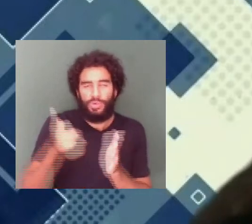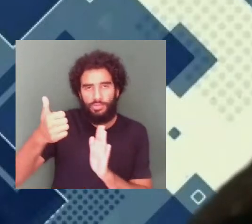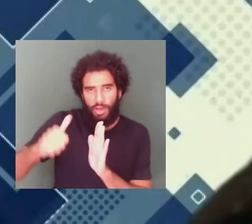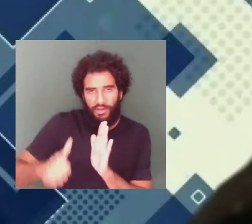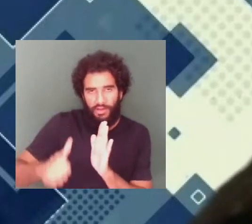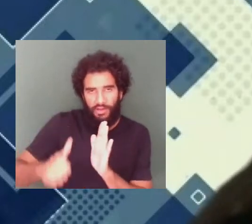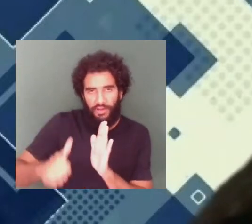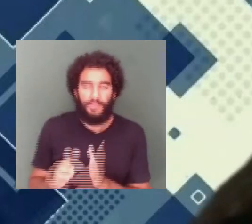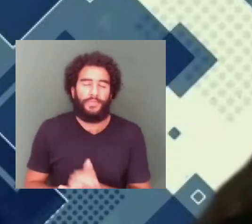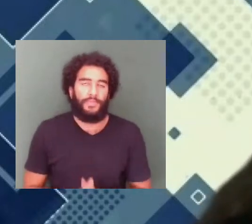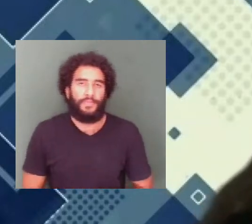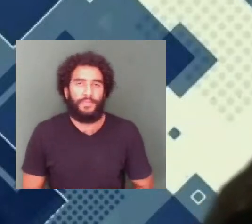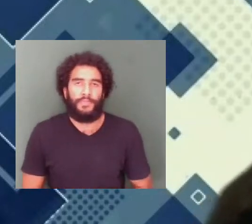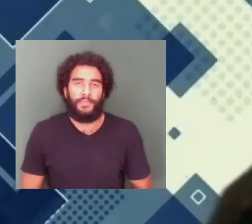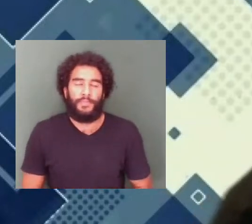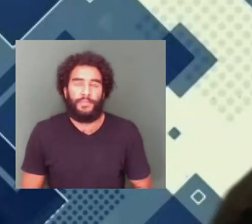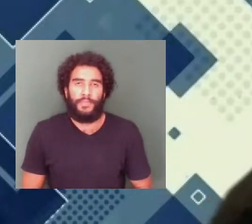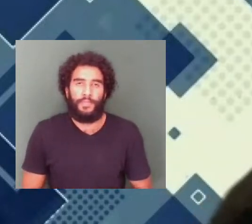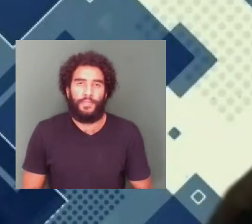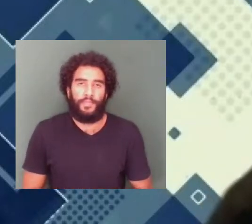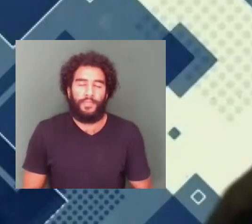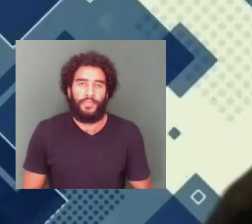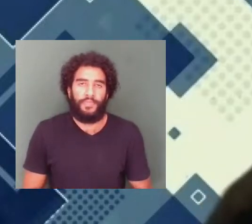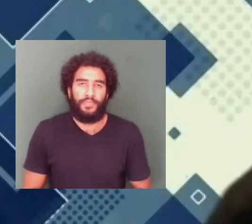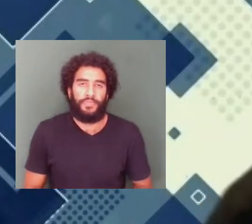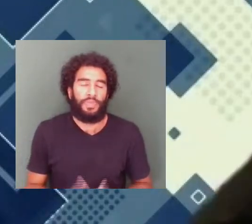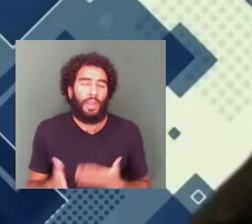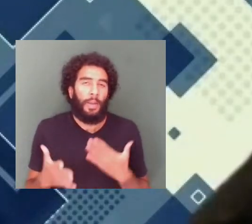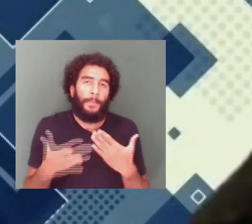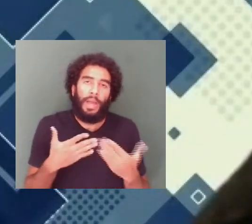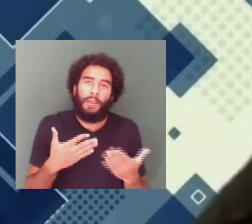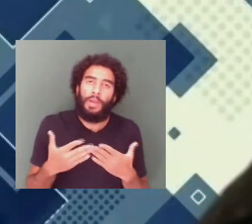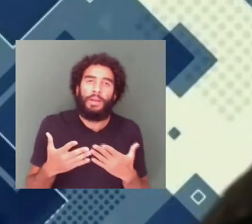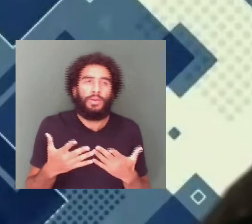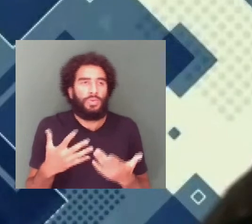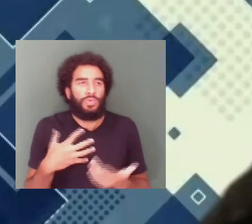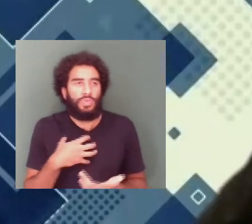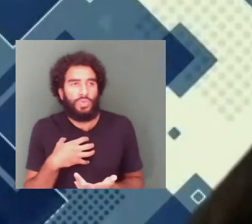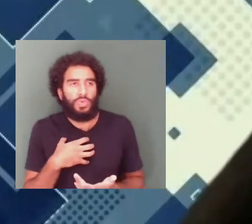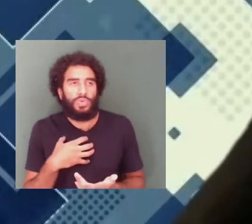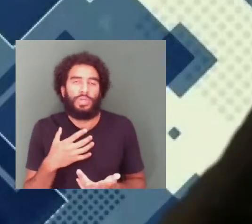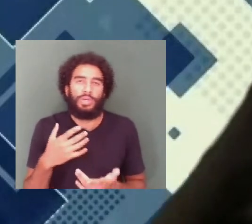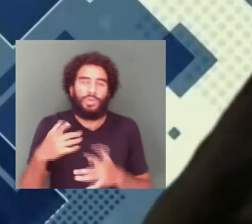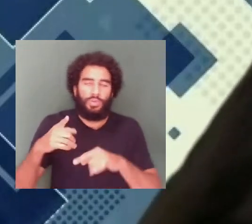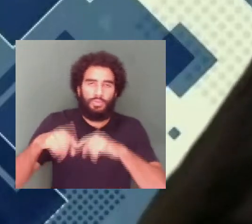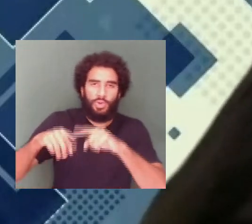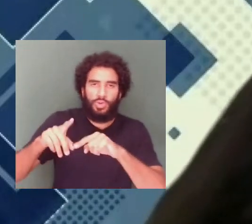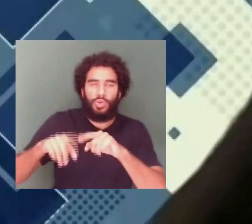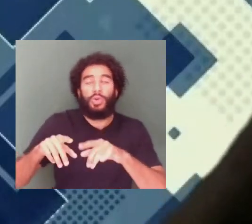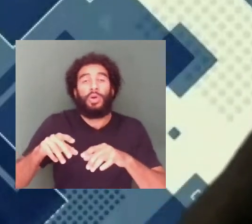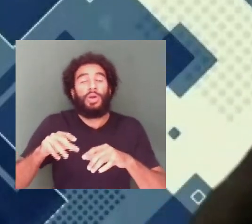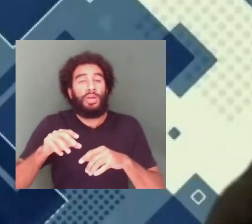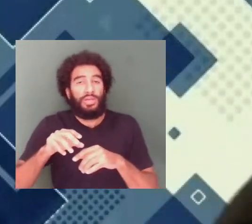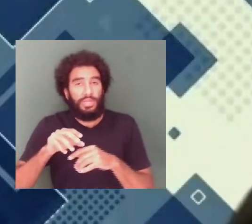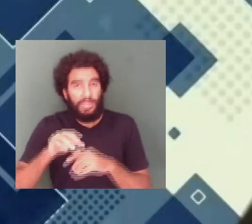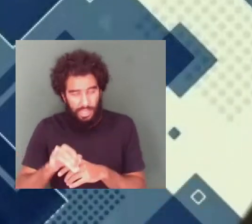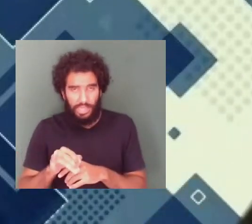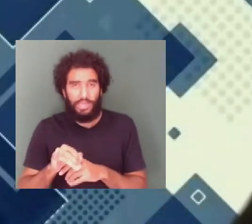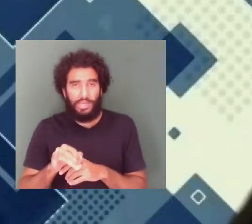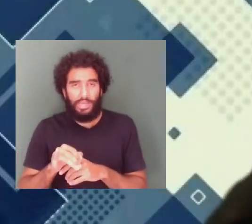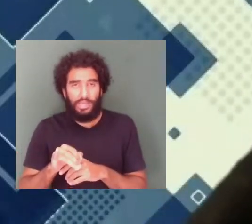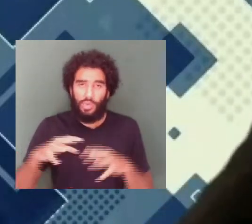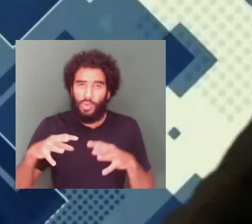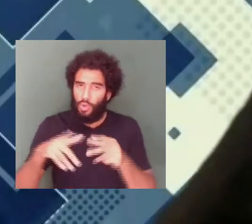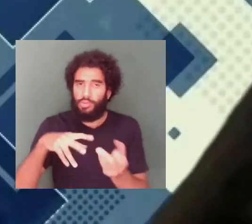way to deal with each sector. But to conclude, regardless of the way that is done,